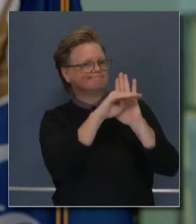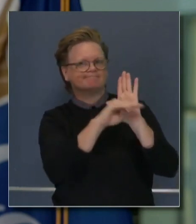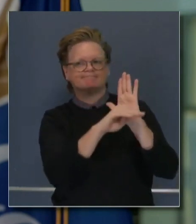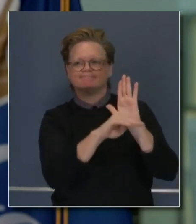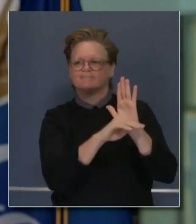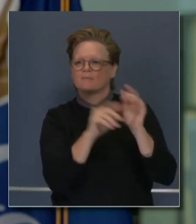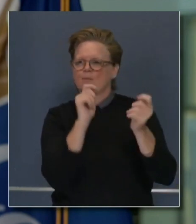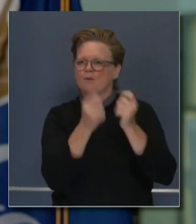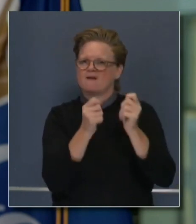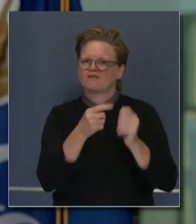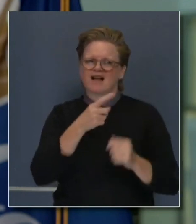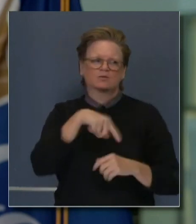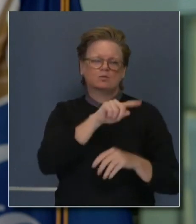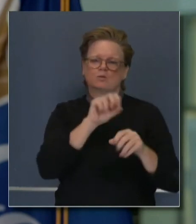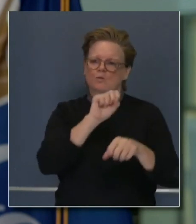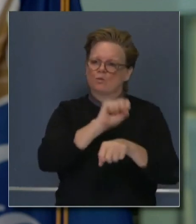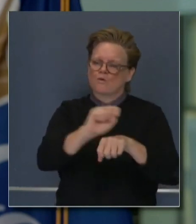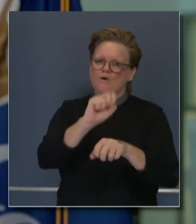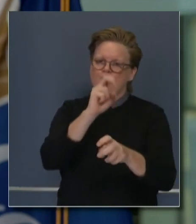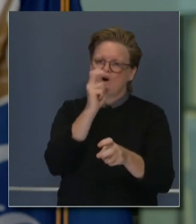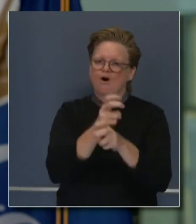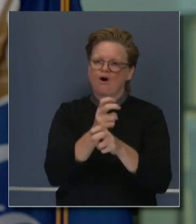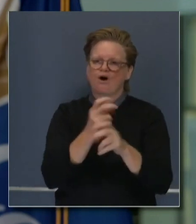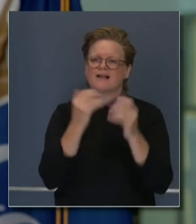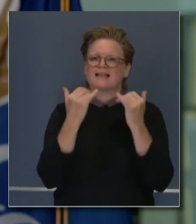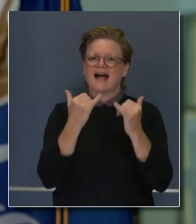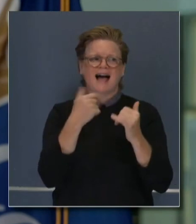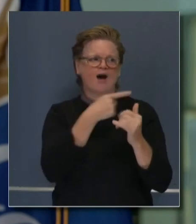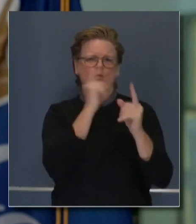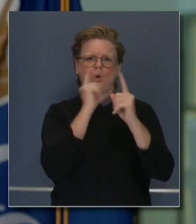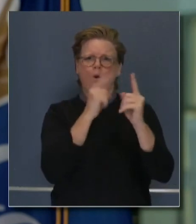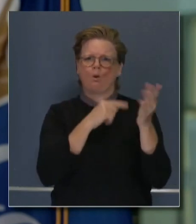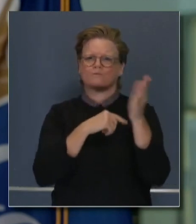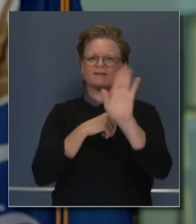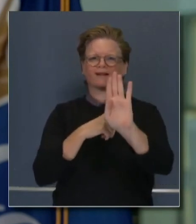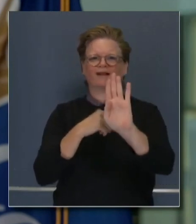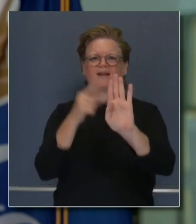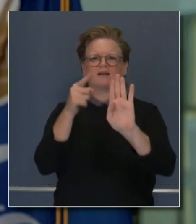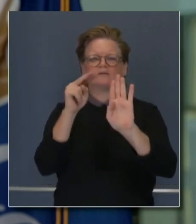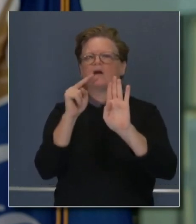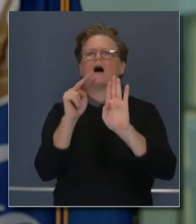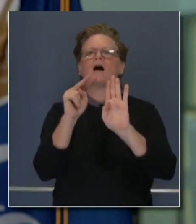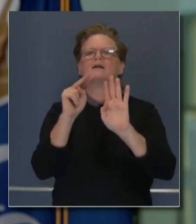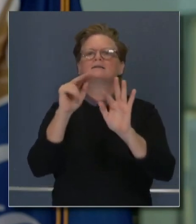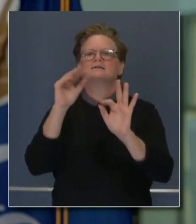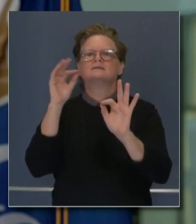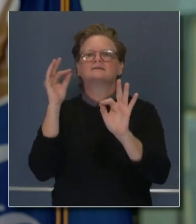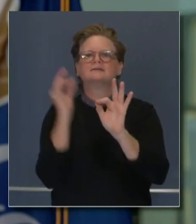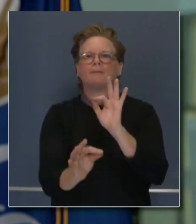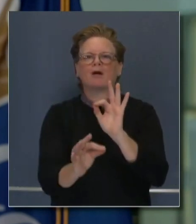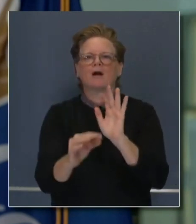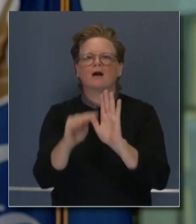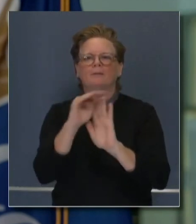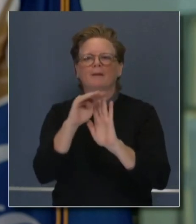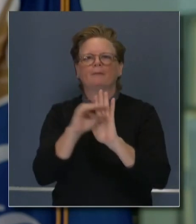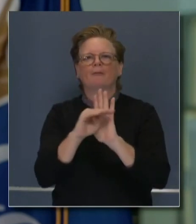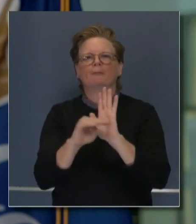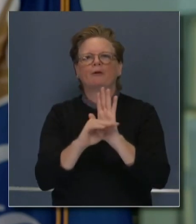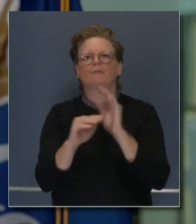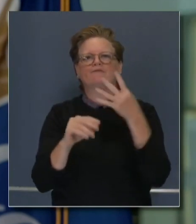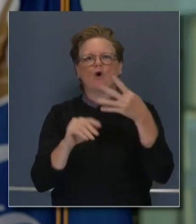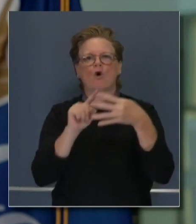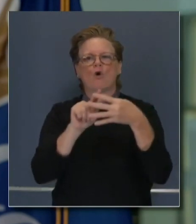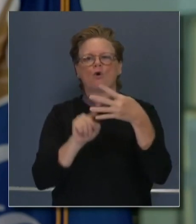a much more simpler, much more specific criteria for moving into tiers, case rates,